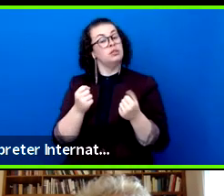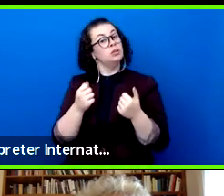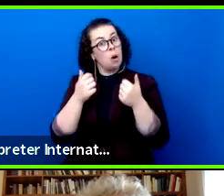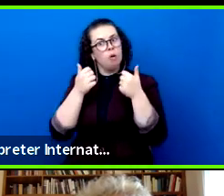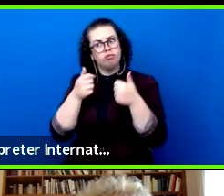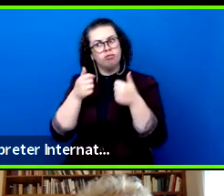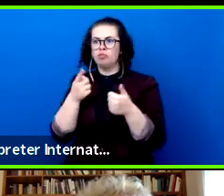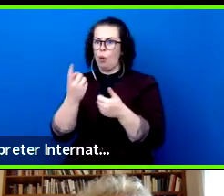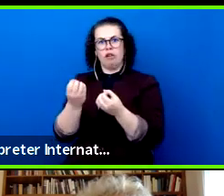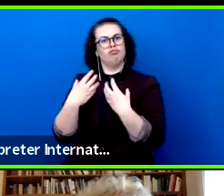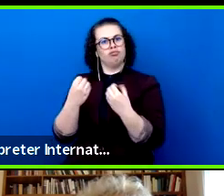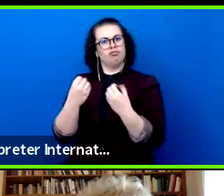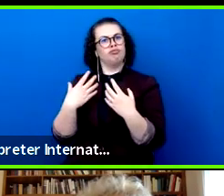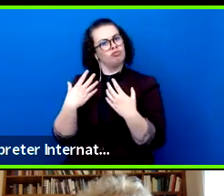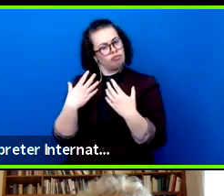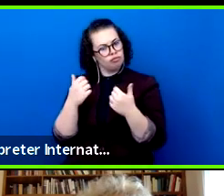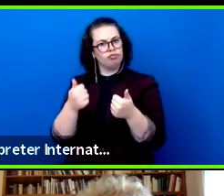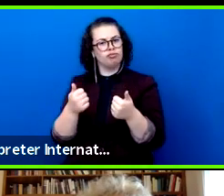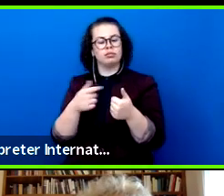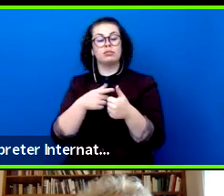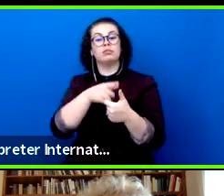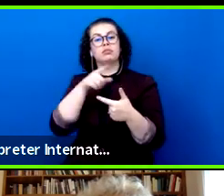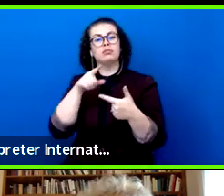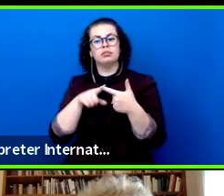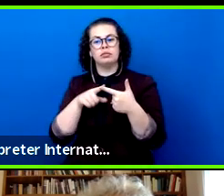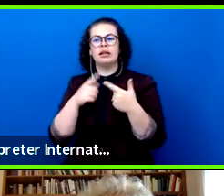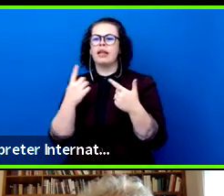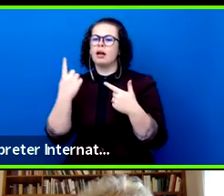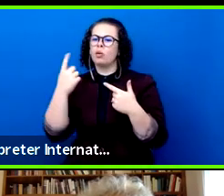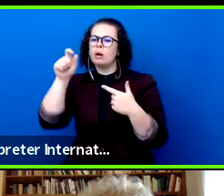house. And then we have a question from the live stream,